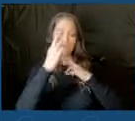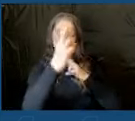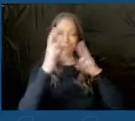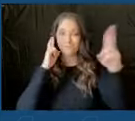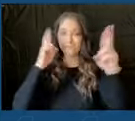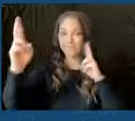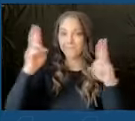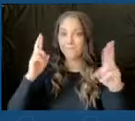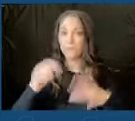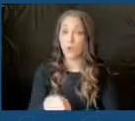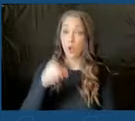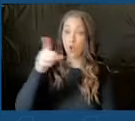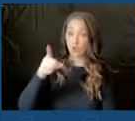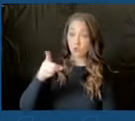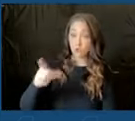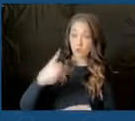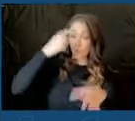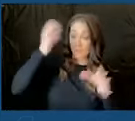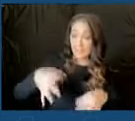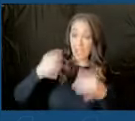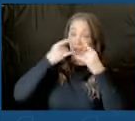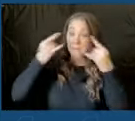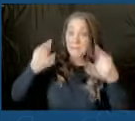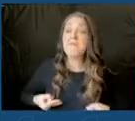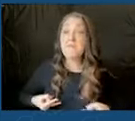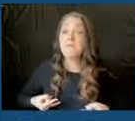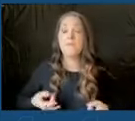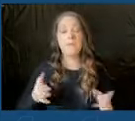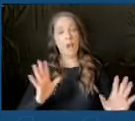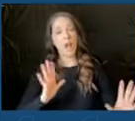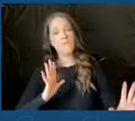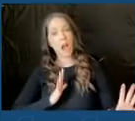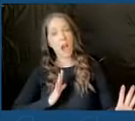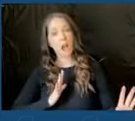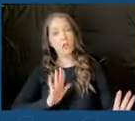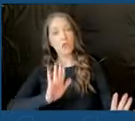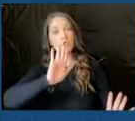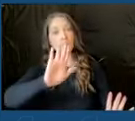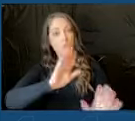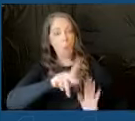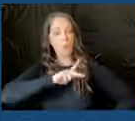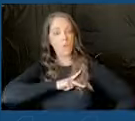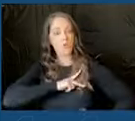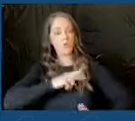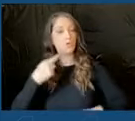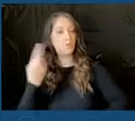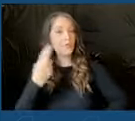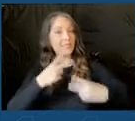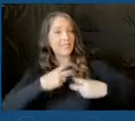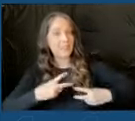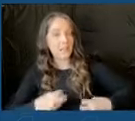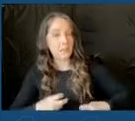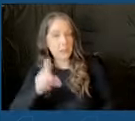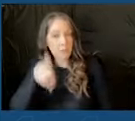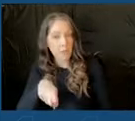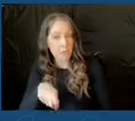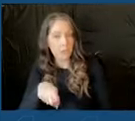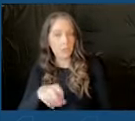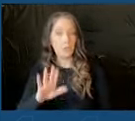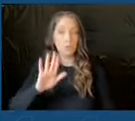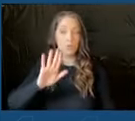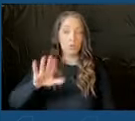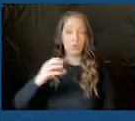mask. That is your personal decision. You'll do your own personal risk assessment of who you're exposed to, your own vulnerabilities, where you work. You